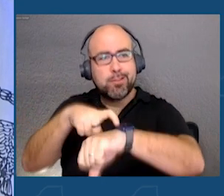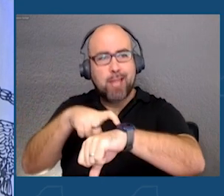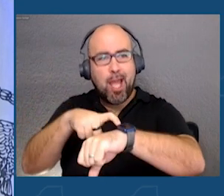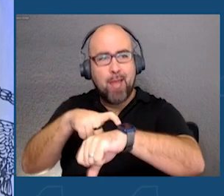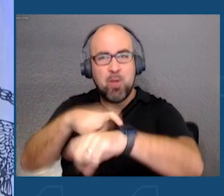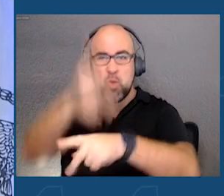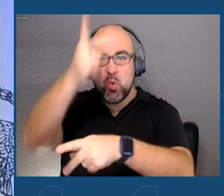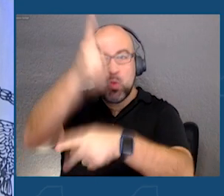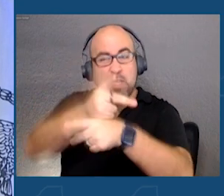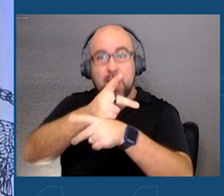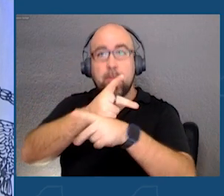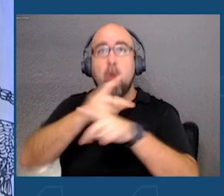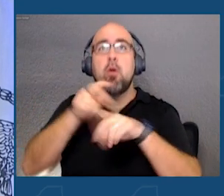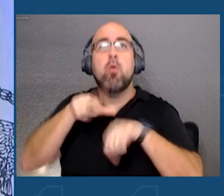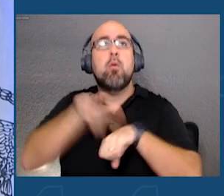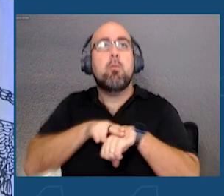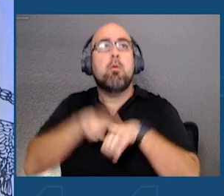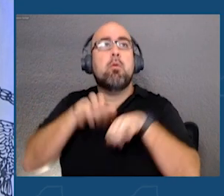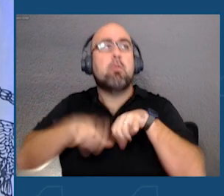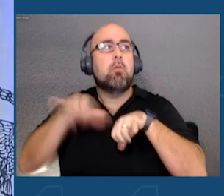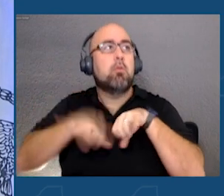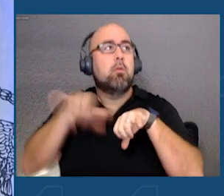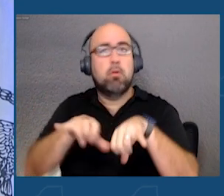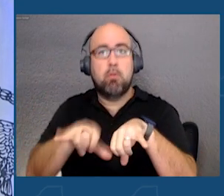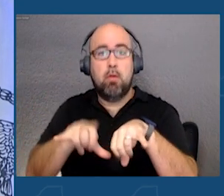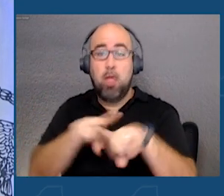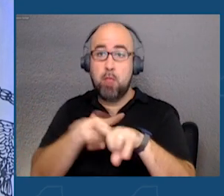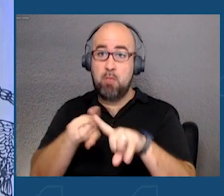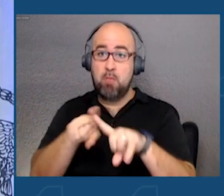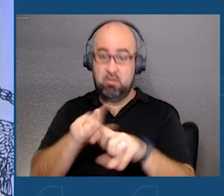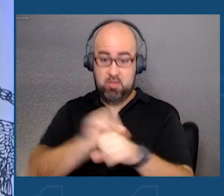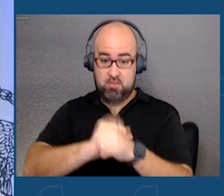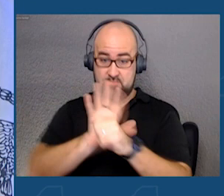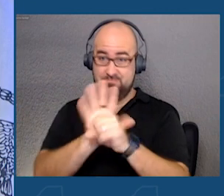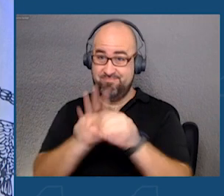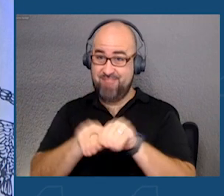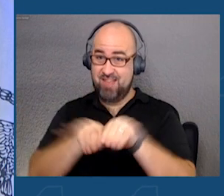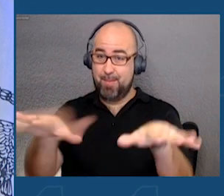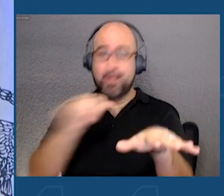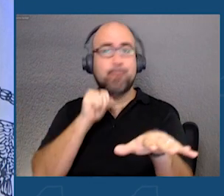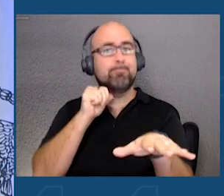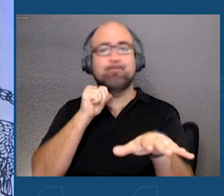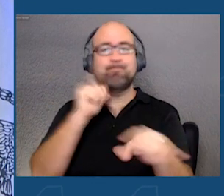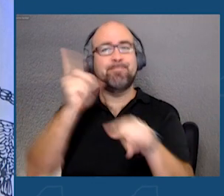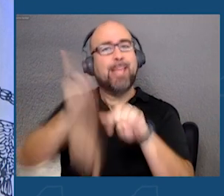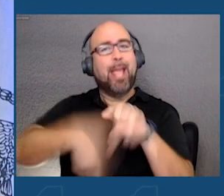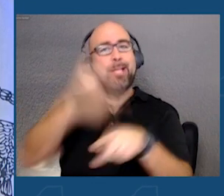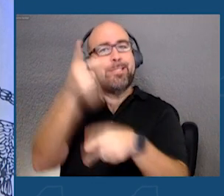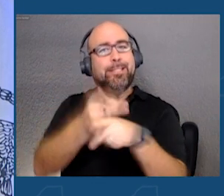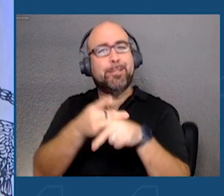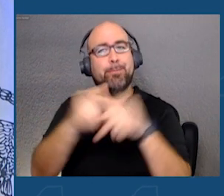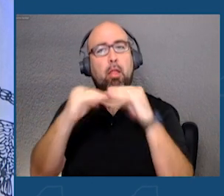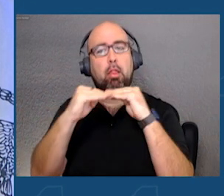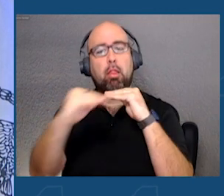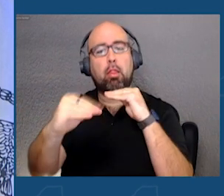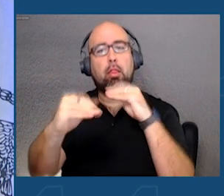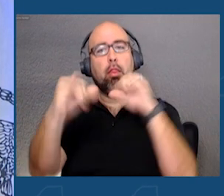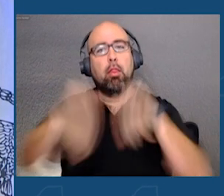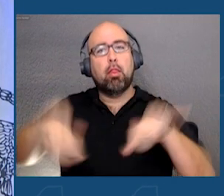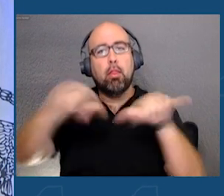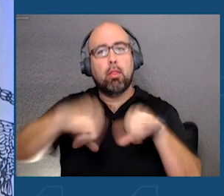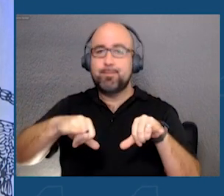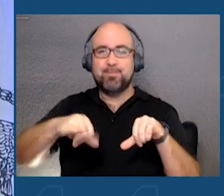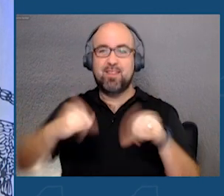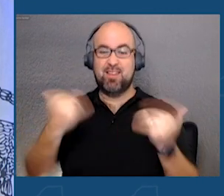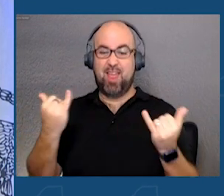is. But the pandemic didn't allow us to keep the status quo. Things have changed. And I need to